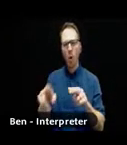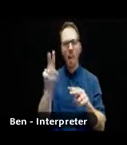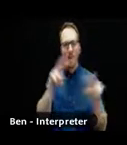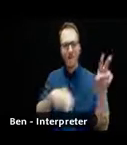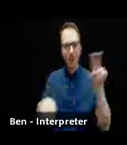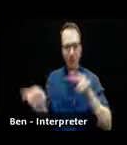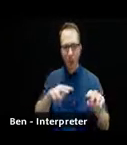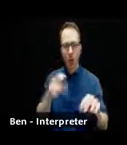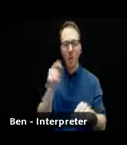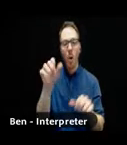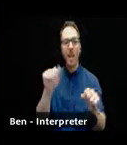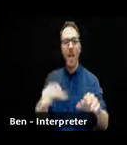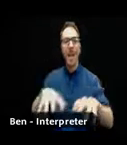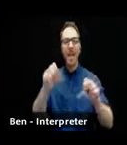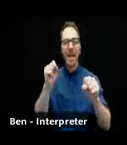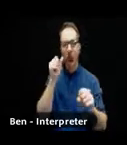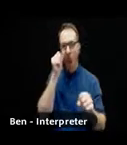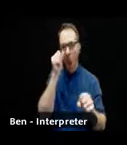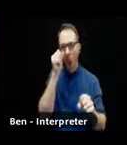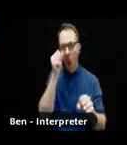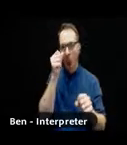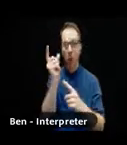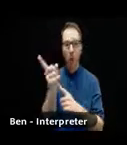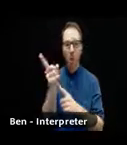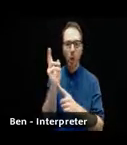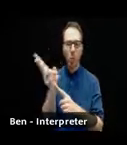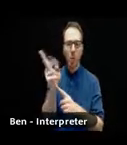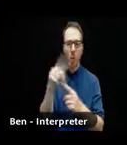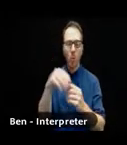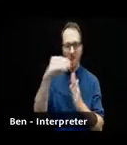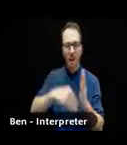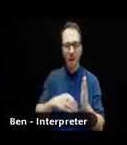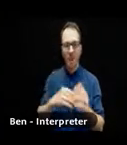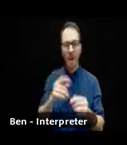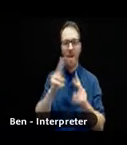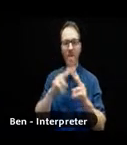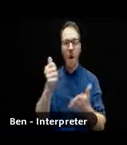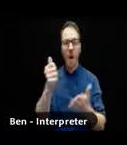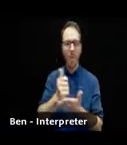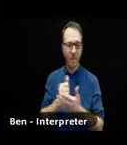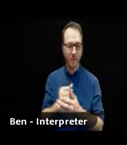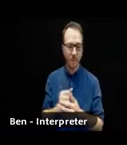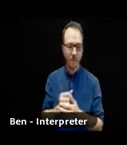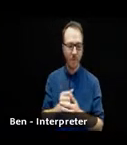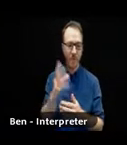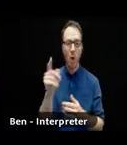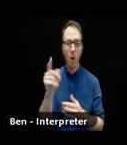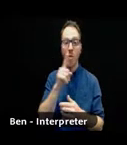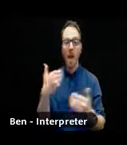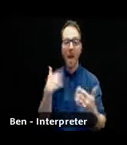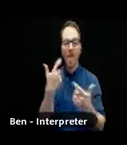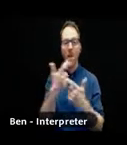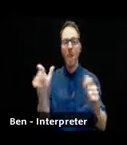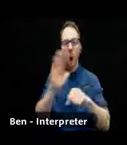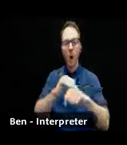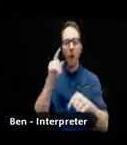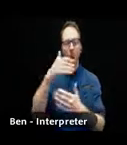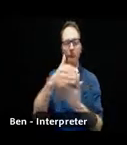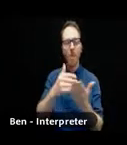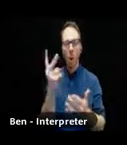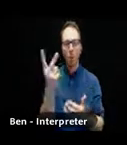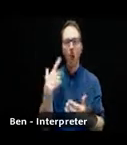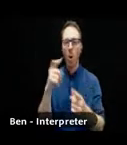if you could take a minute or two to fill it out, it's really very helpful. And there really is a big call for part two. So I really want to